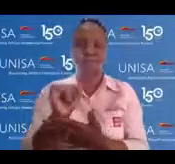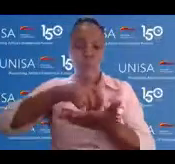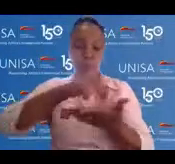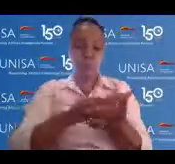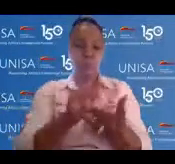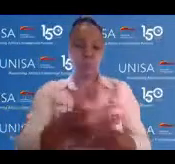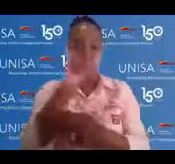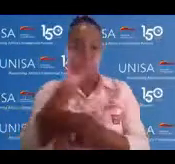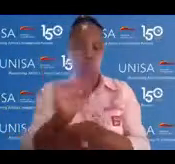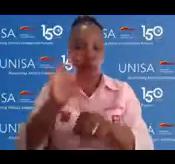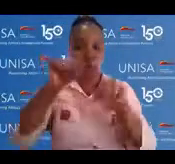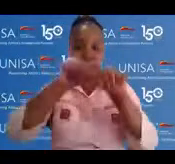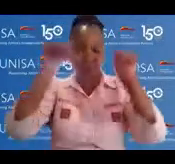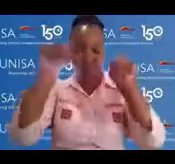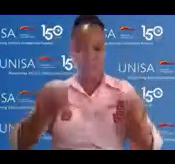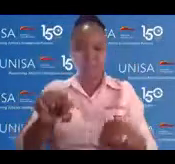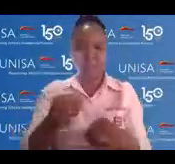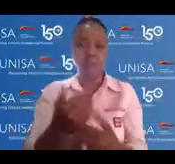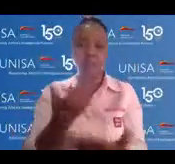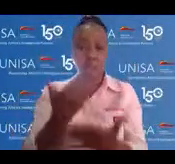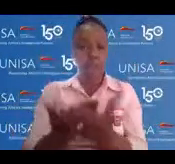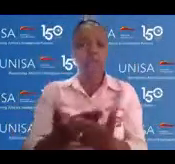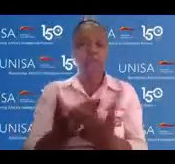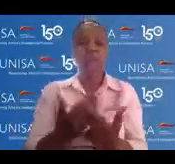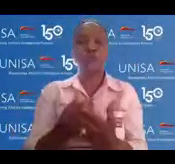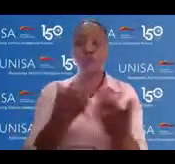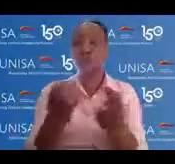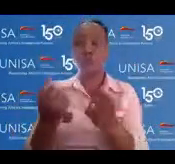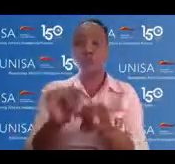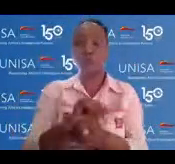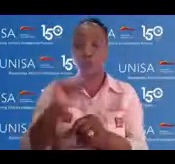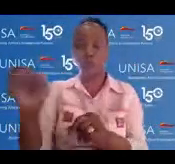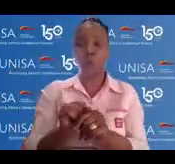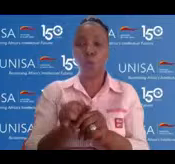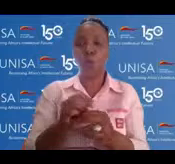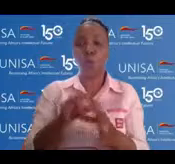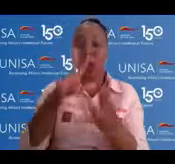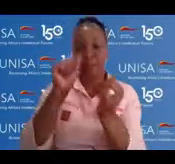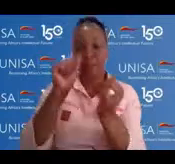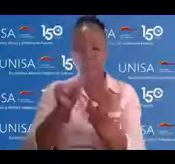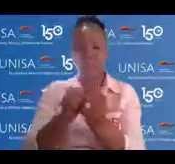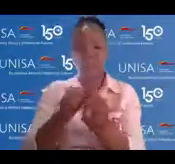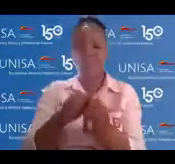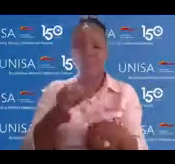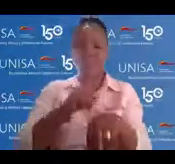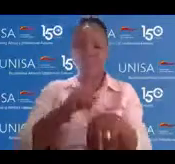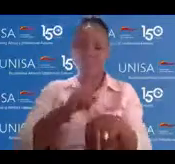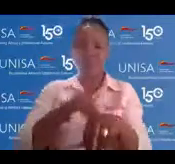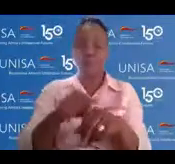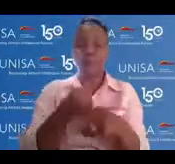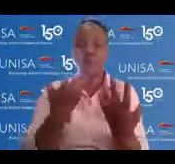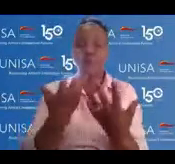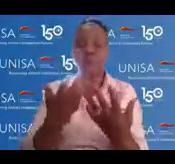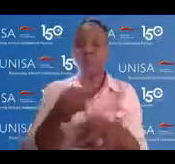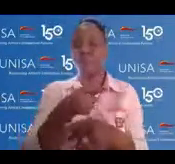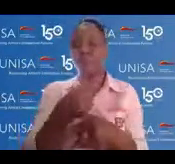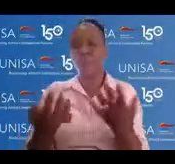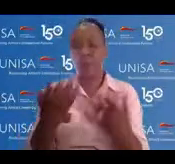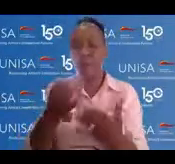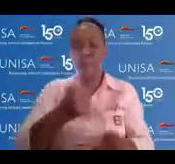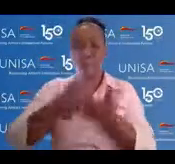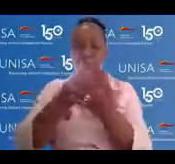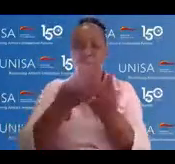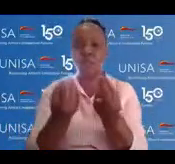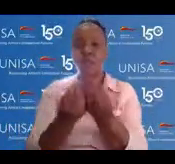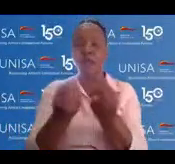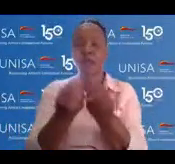I think if you could be able to do your assignment freely during the course of the semester, maybe that device is still